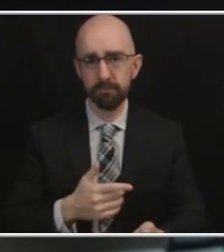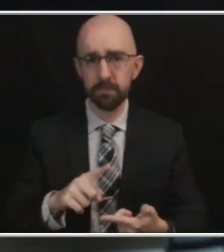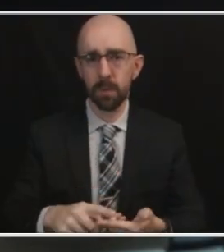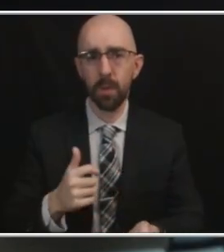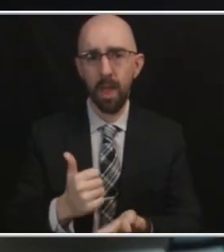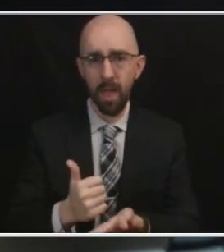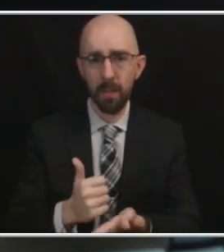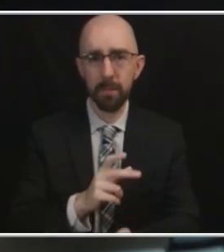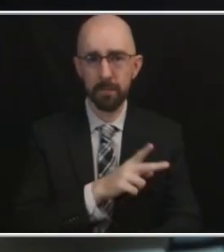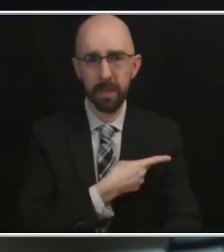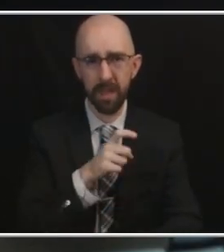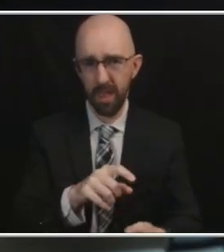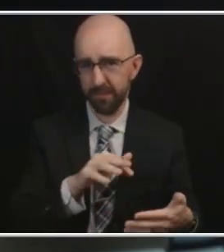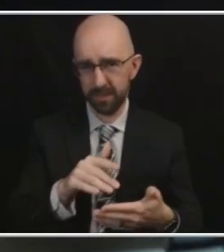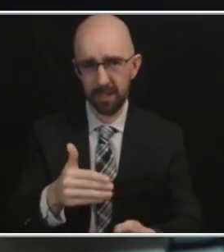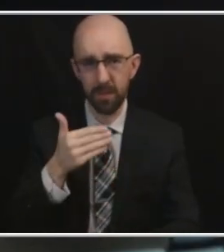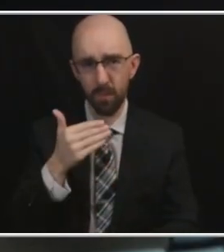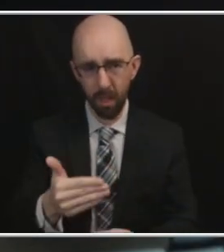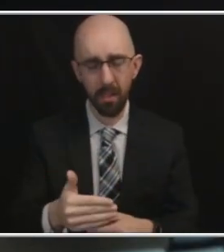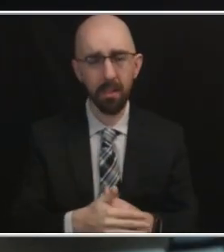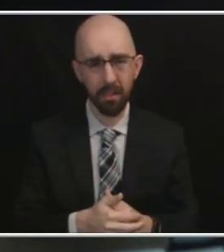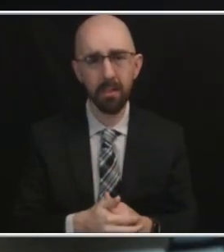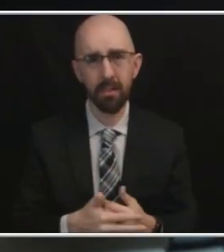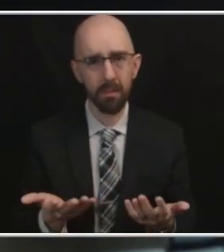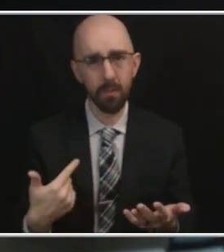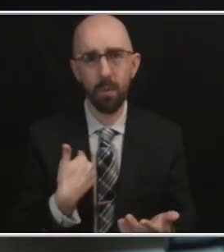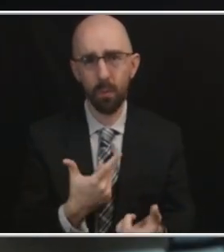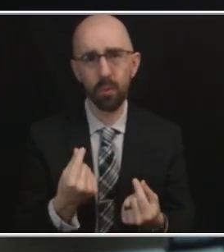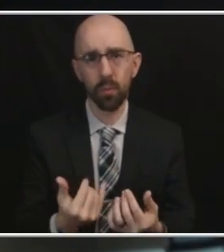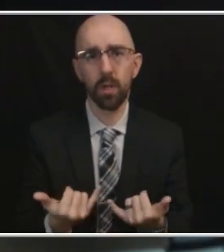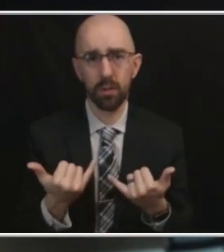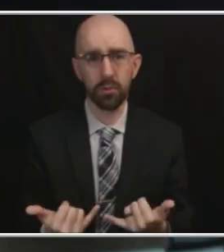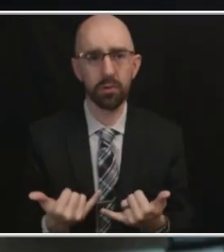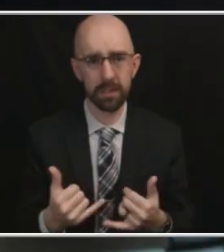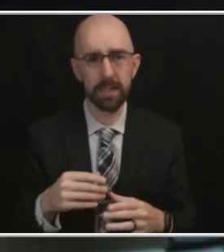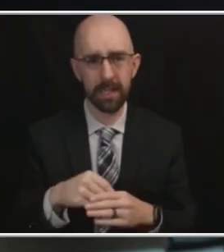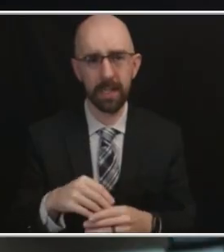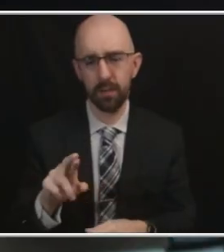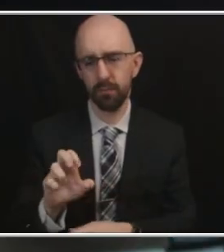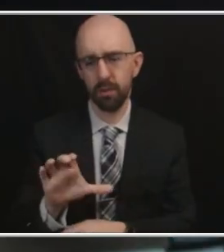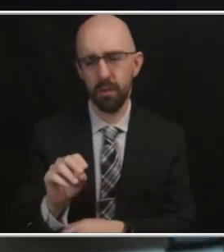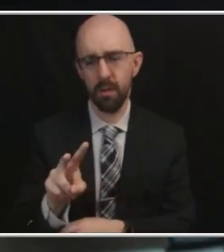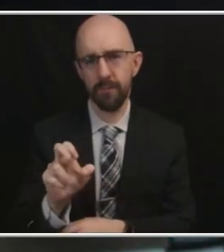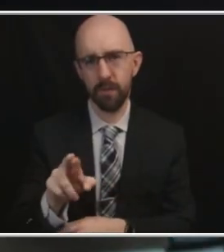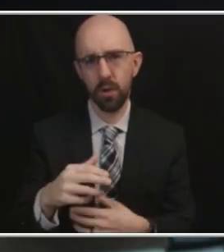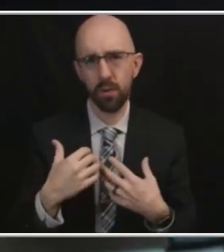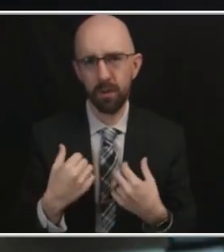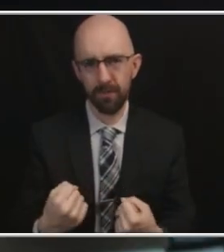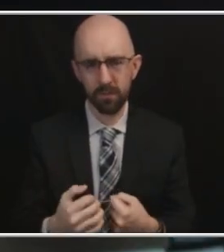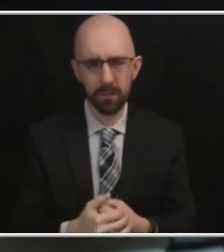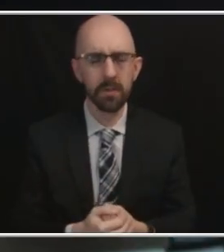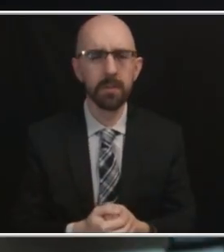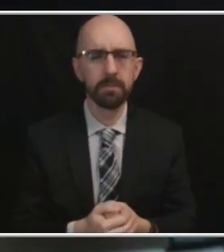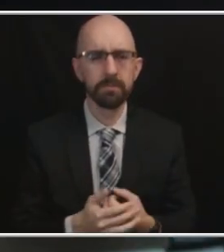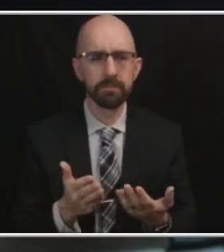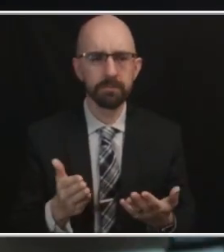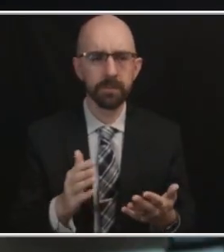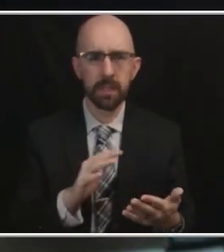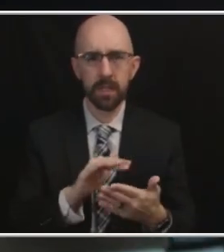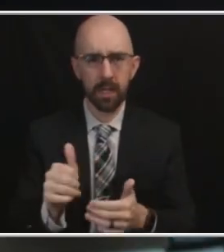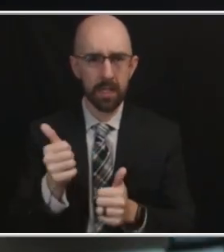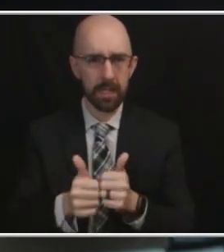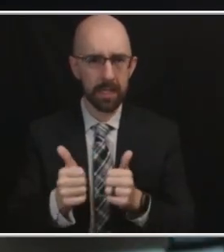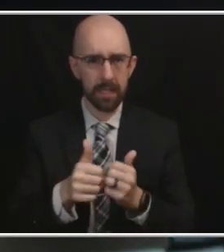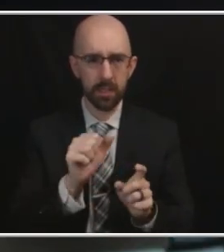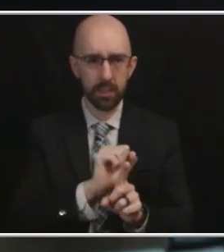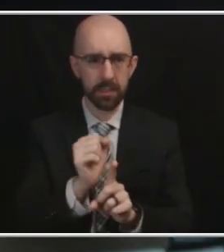well, and that's what we're doing currently in Recover, is studying each of these conditions,